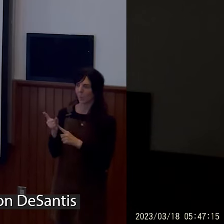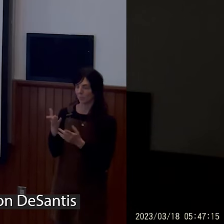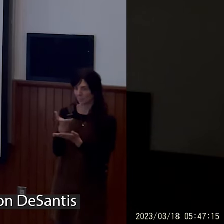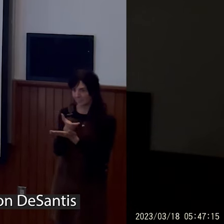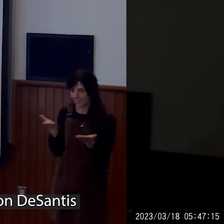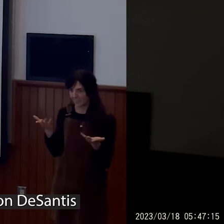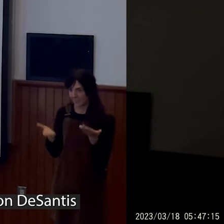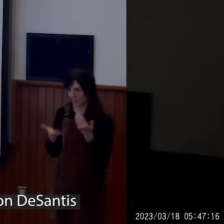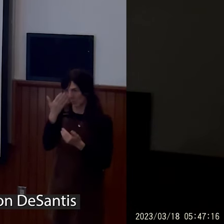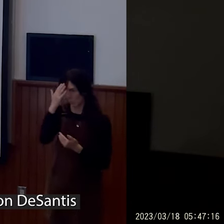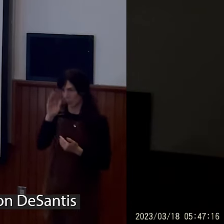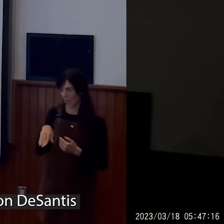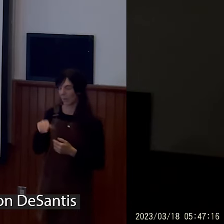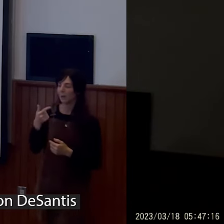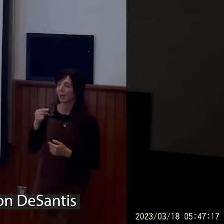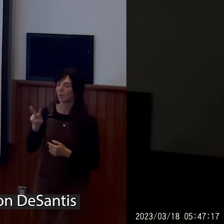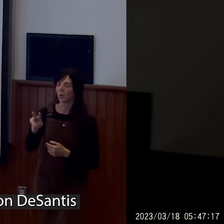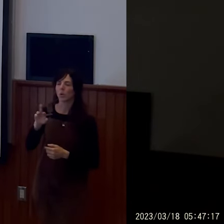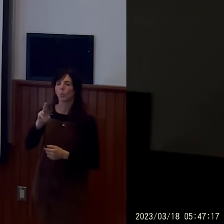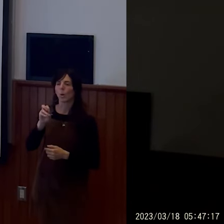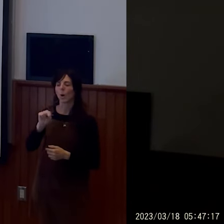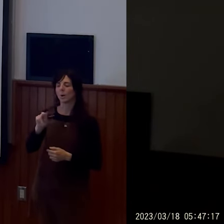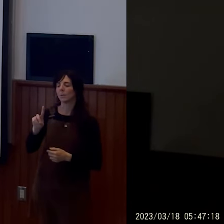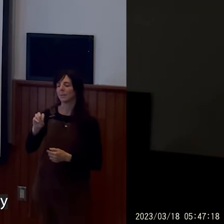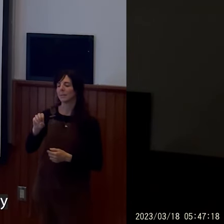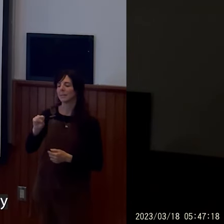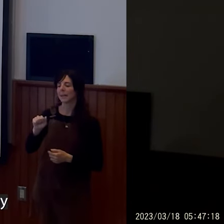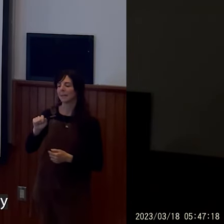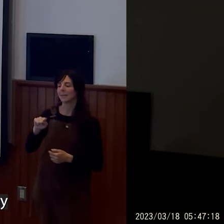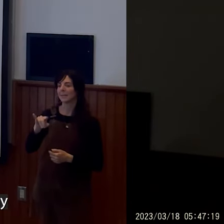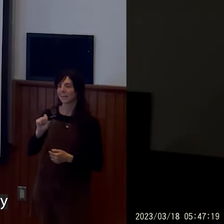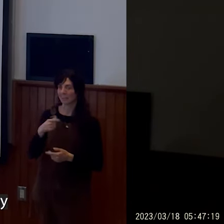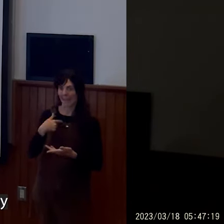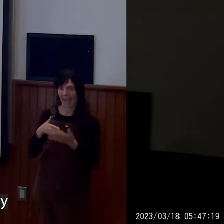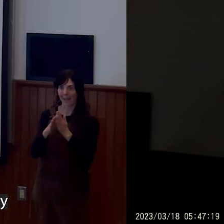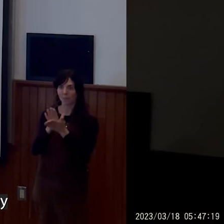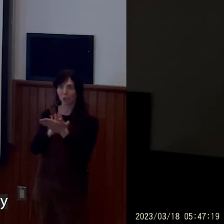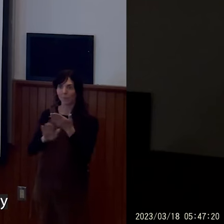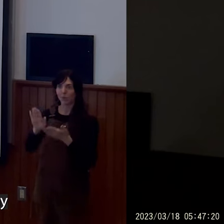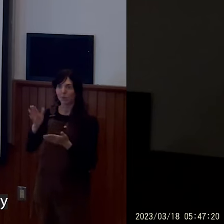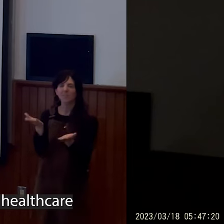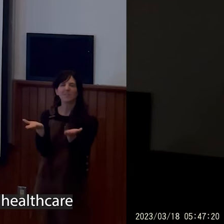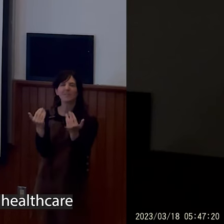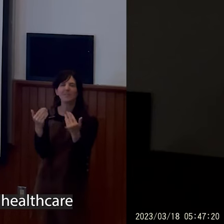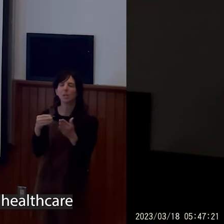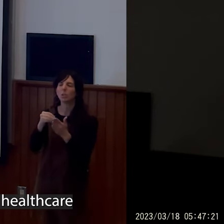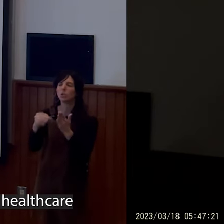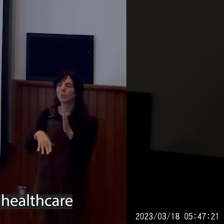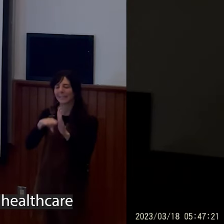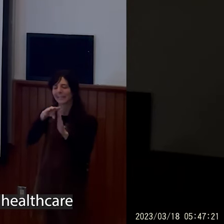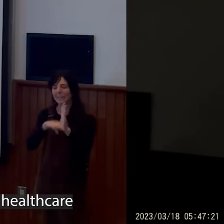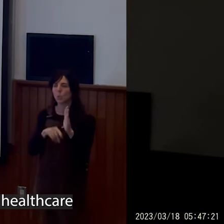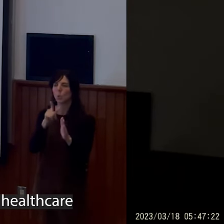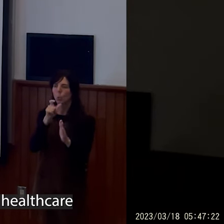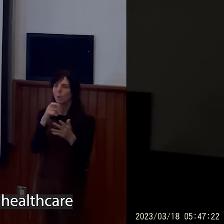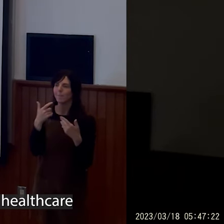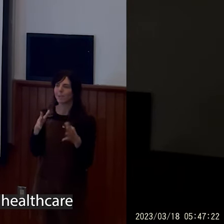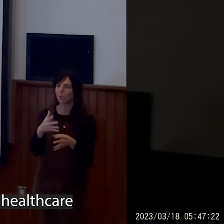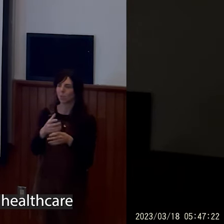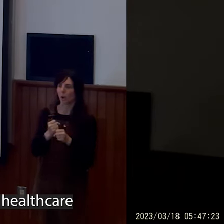know, the governor there, Ron DeSantis, asked universities for a list of any students that have received transgender